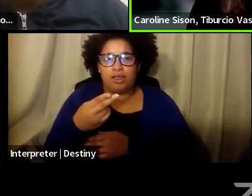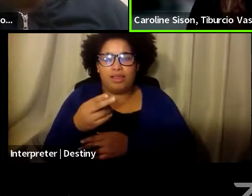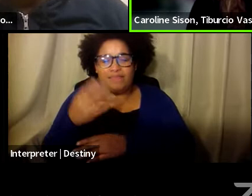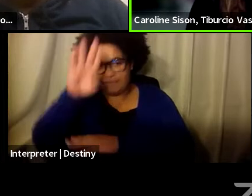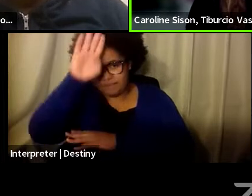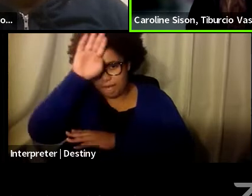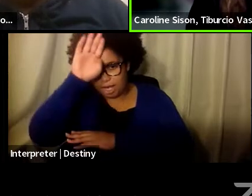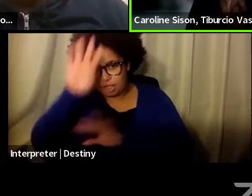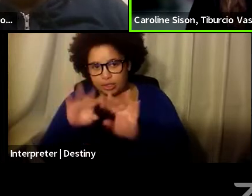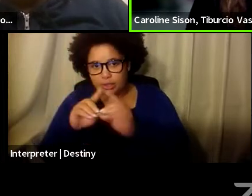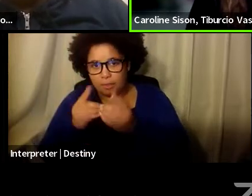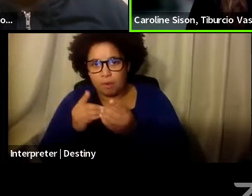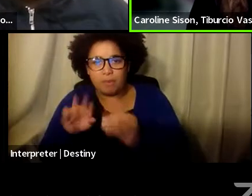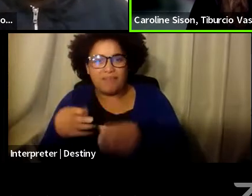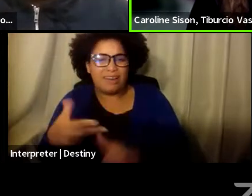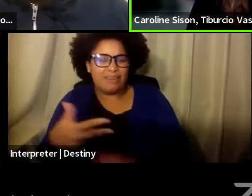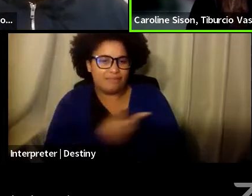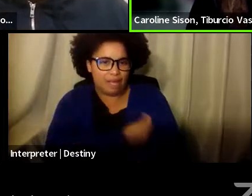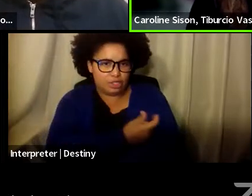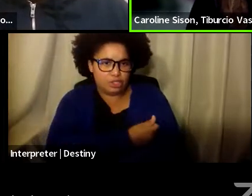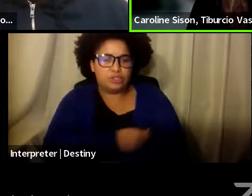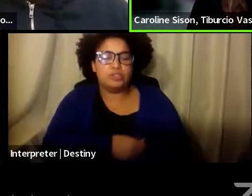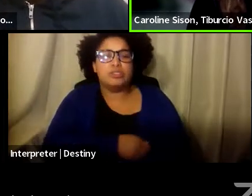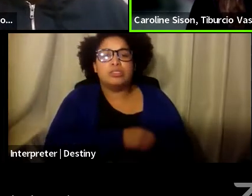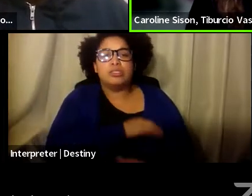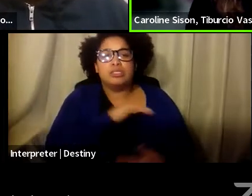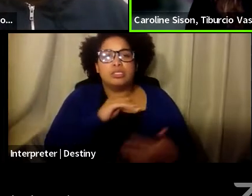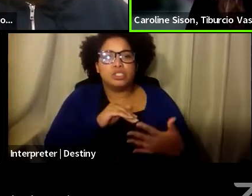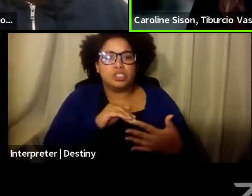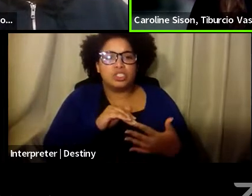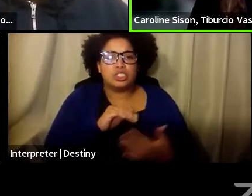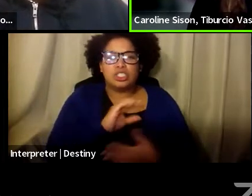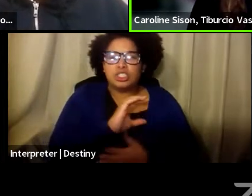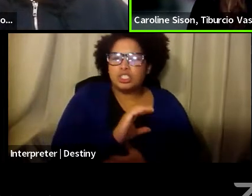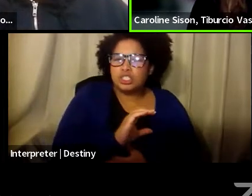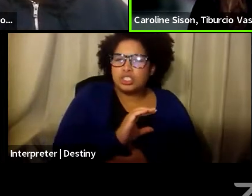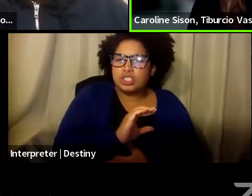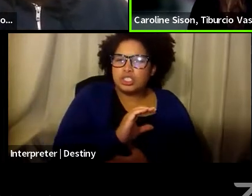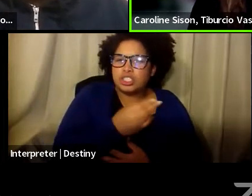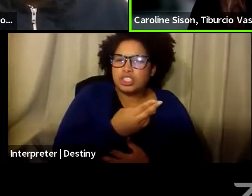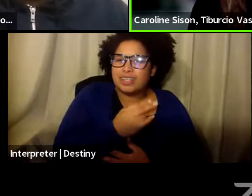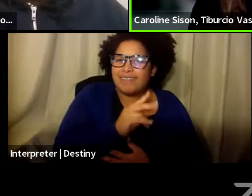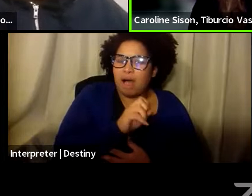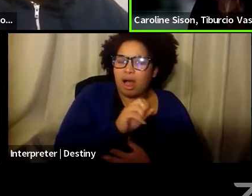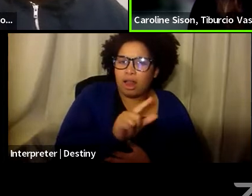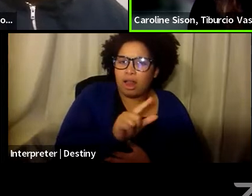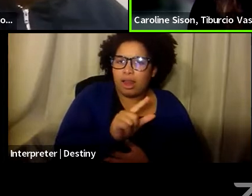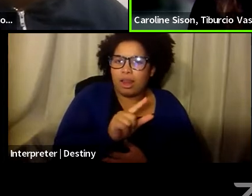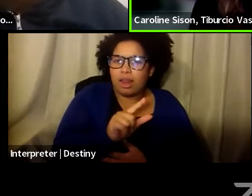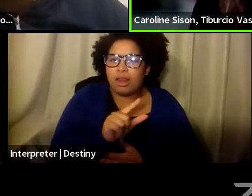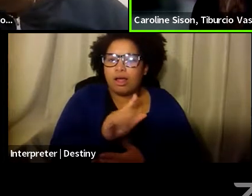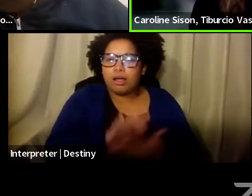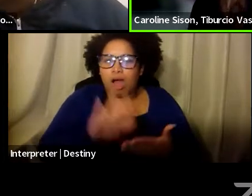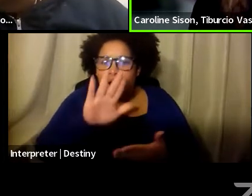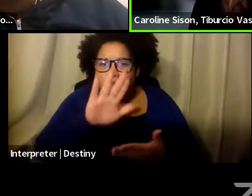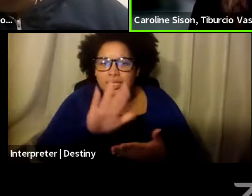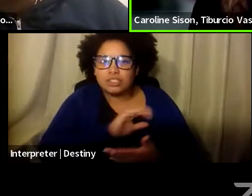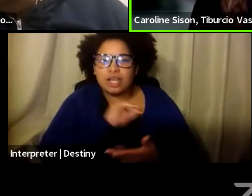community members, partnering with Chabot College and Ohlone, utilizing nursing and MA